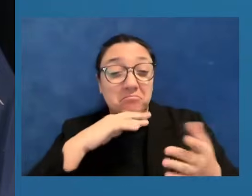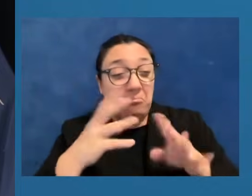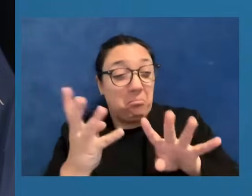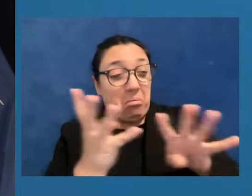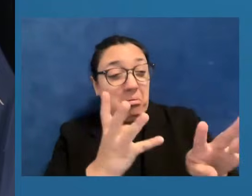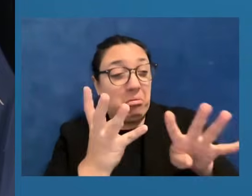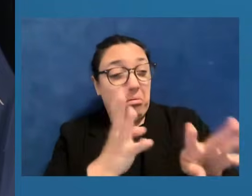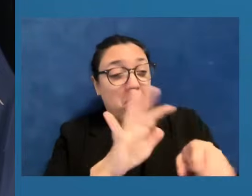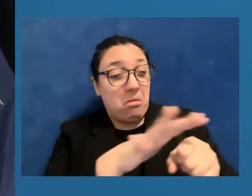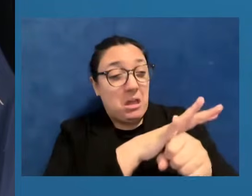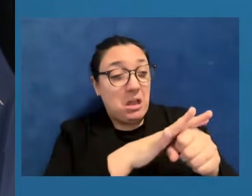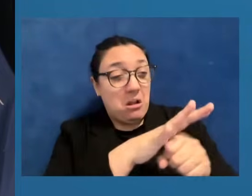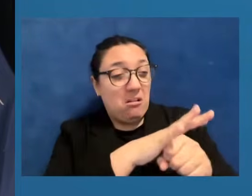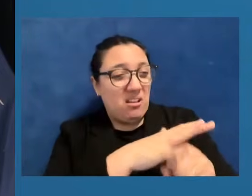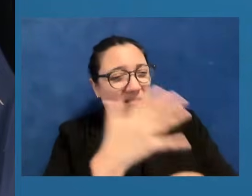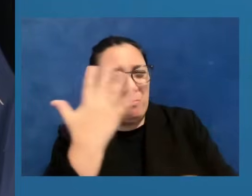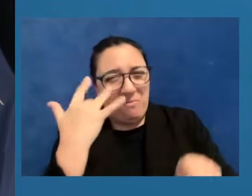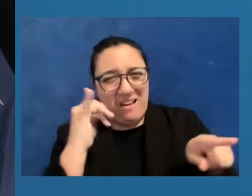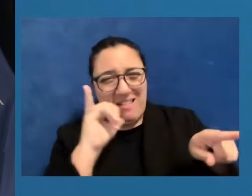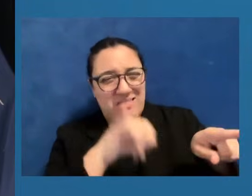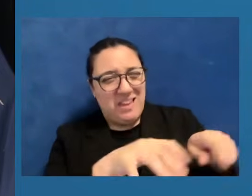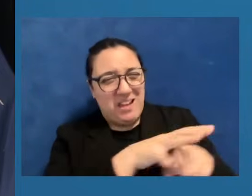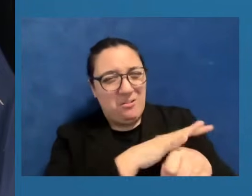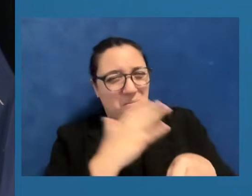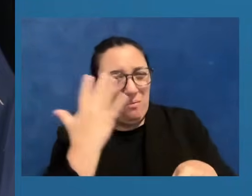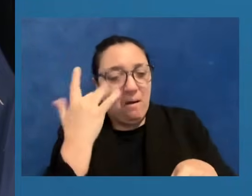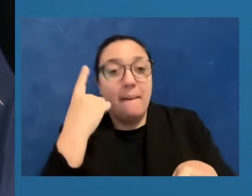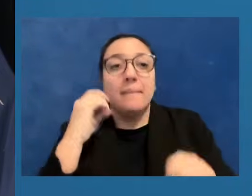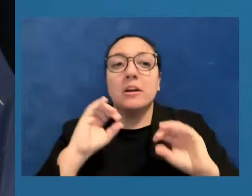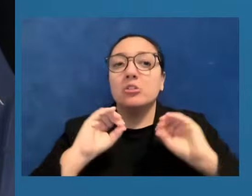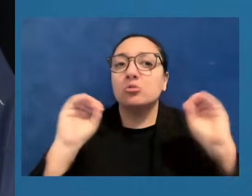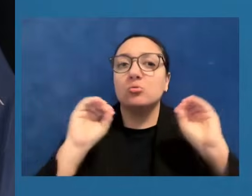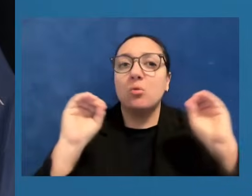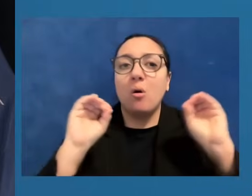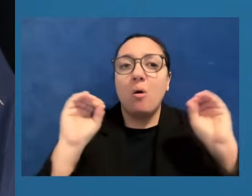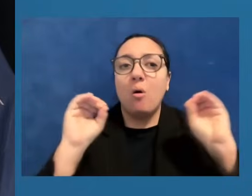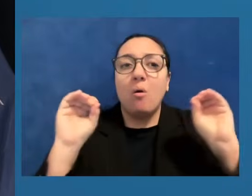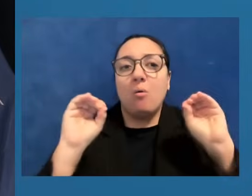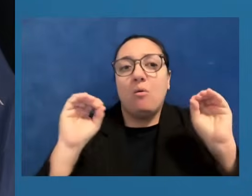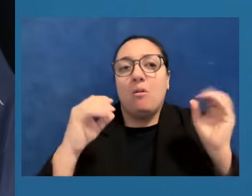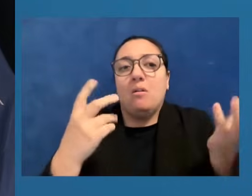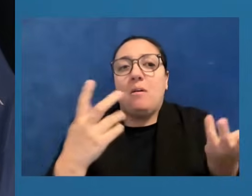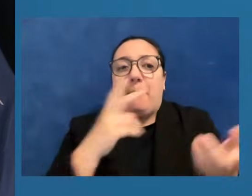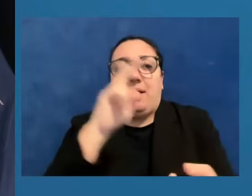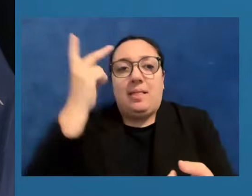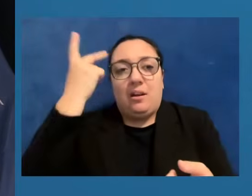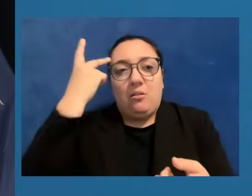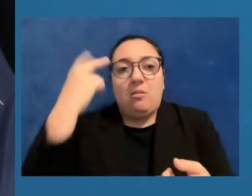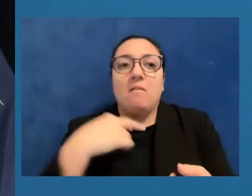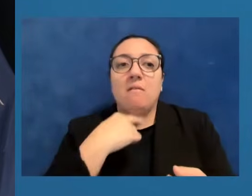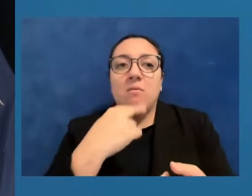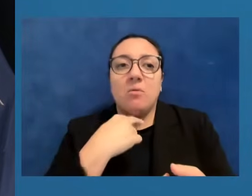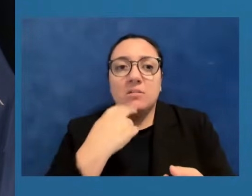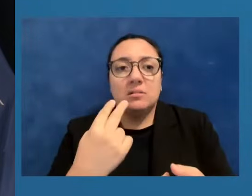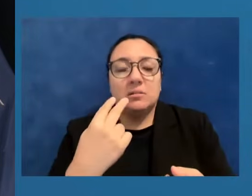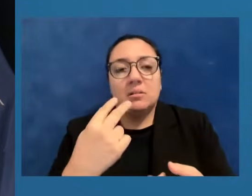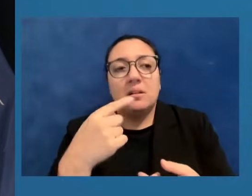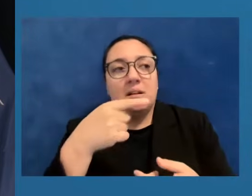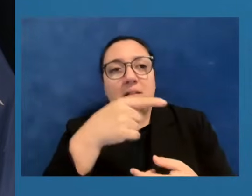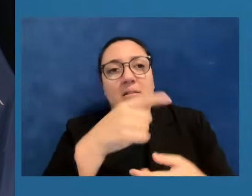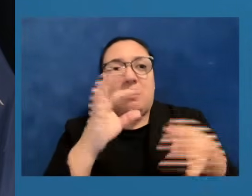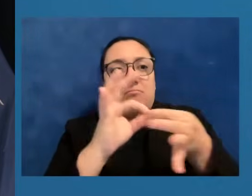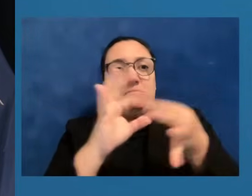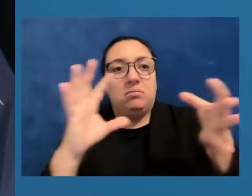political voice at the time. I read about this in Buffalo. We're trying to reconnect a community that was severed by something known as the